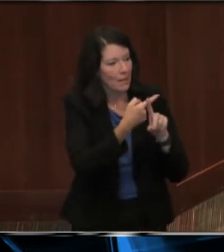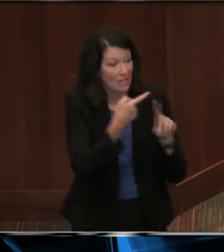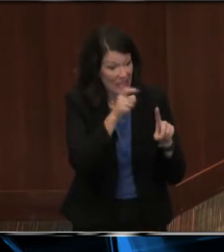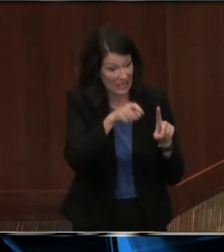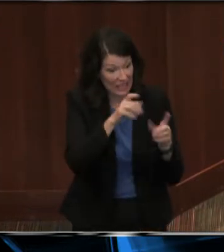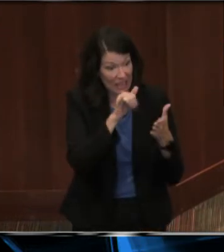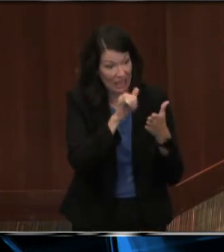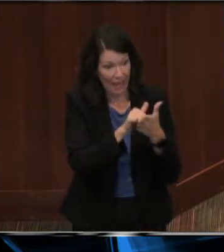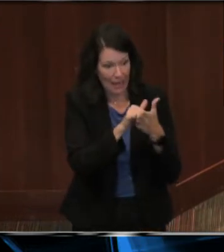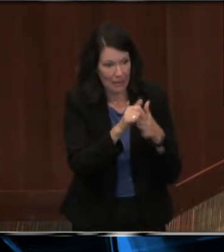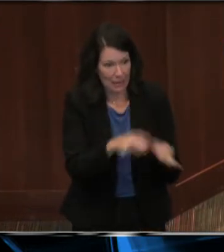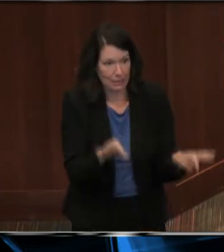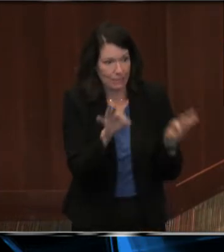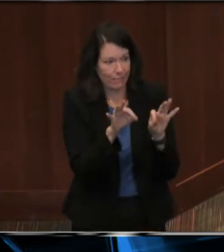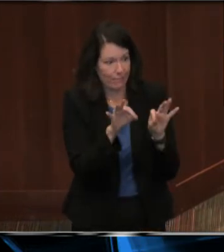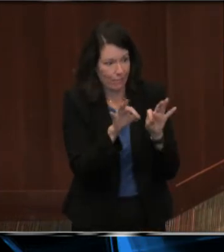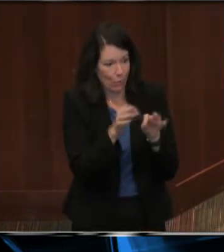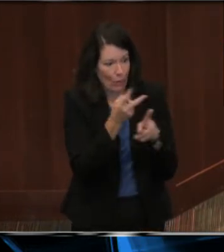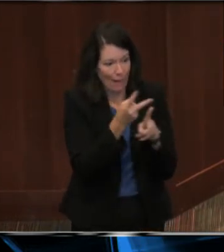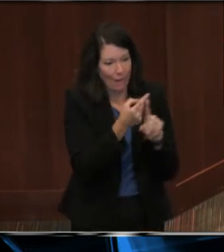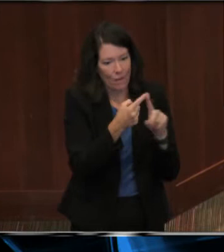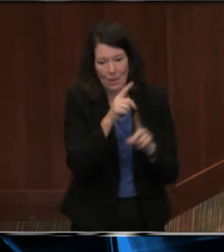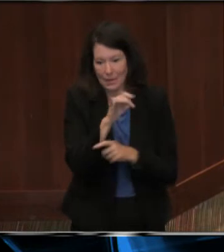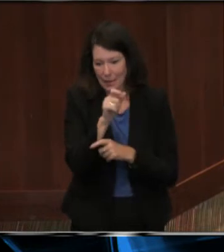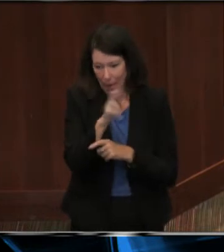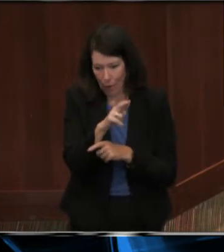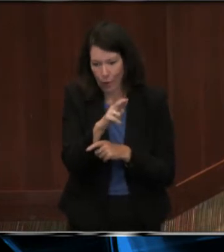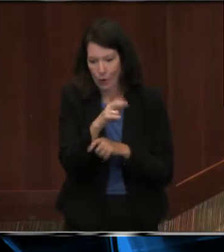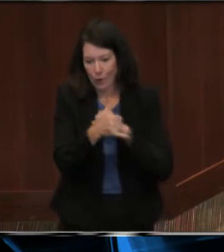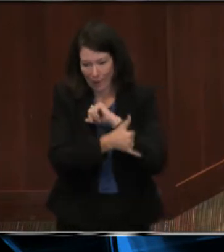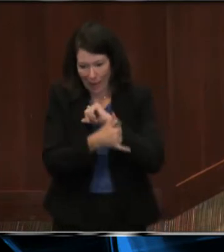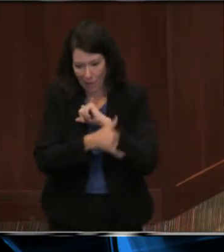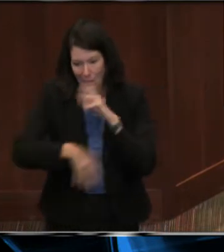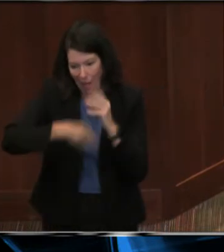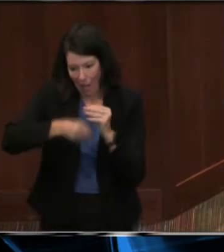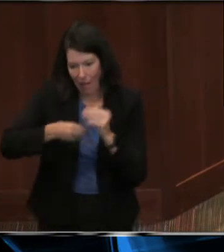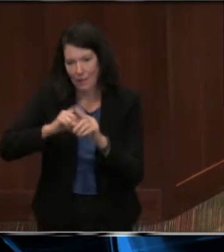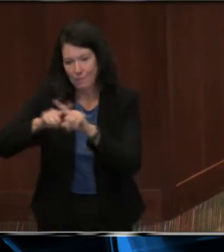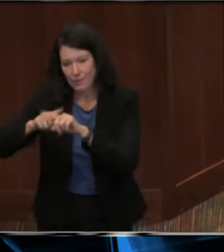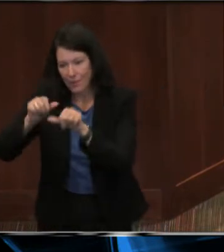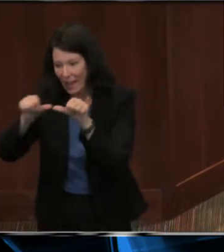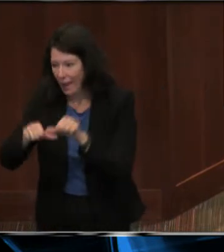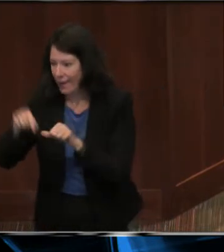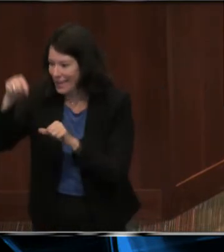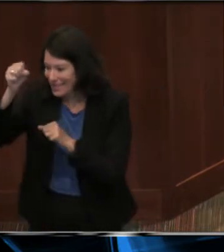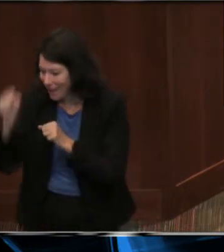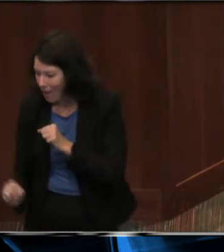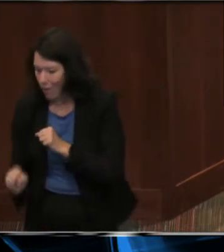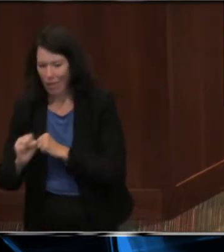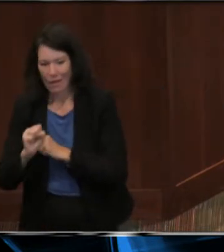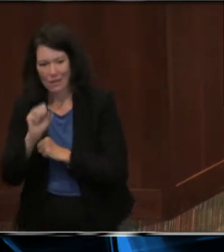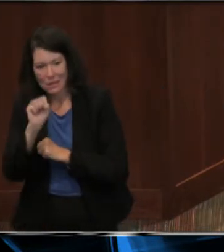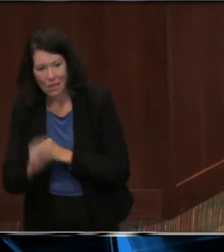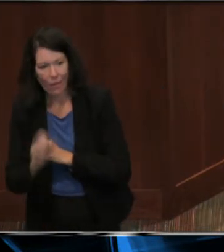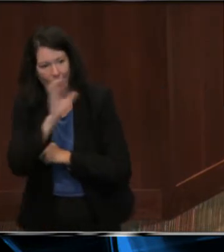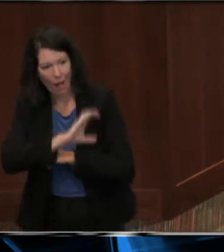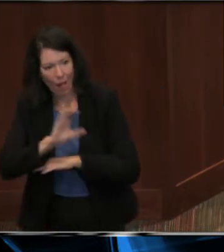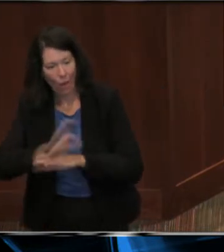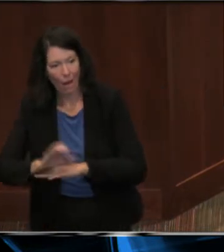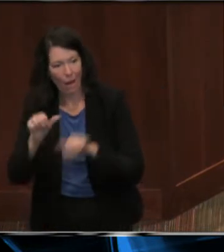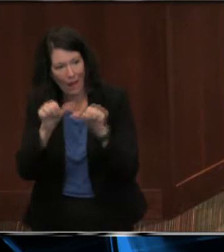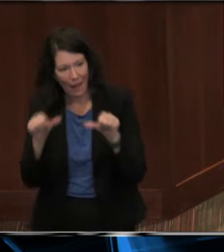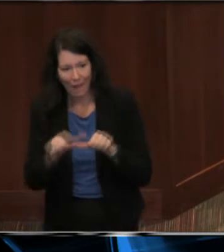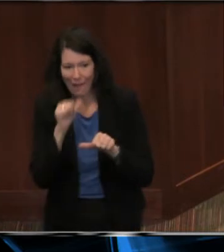that tertiary care from Teller County, down in the Del Norte area, all of southern Colorado. And so